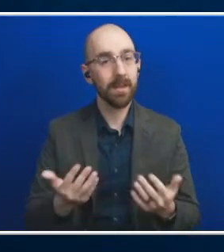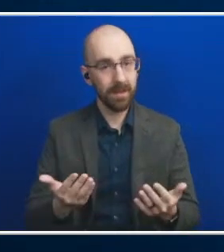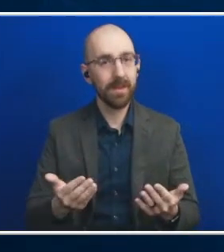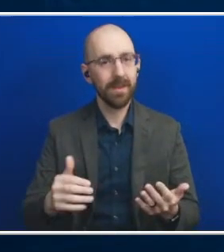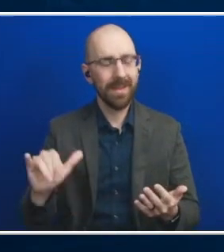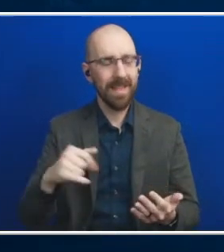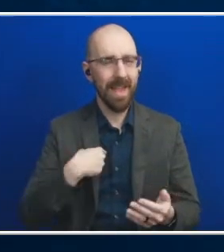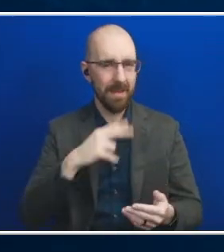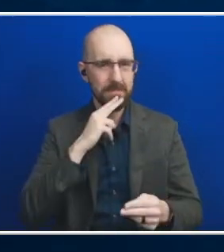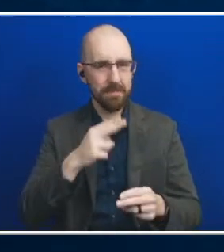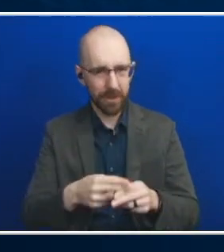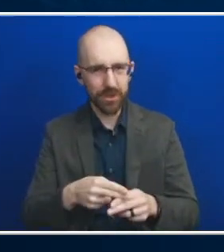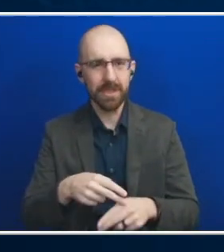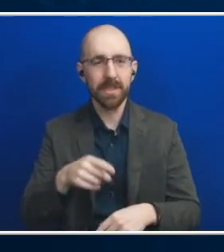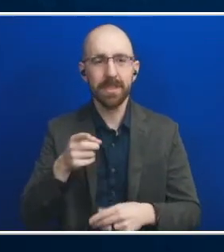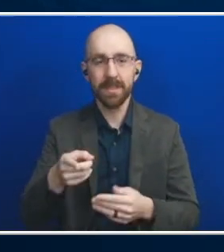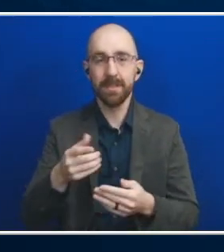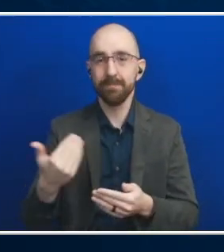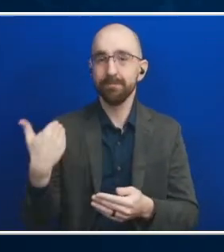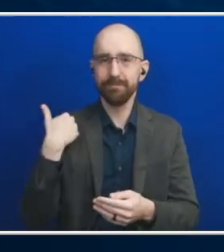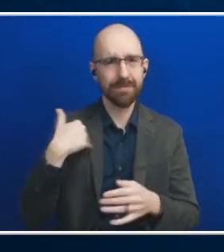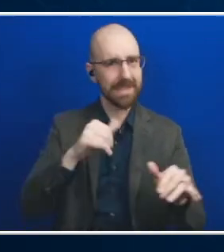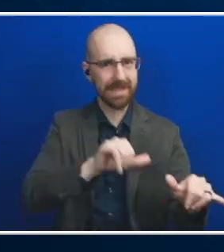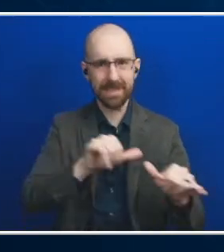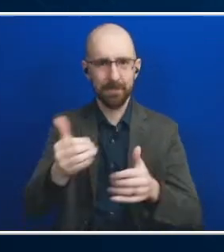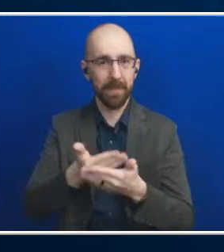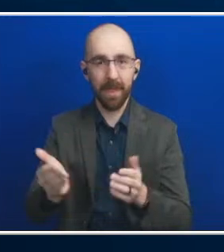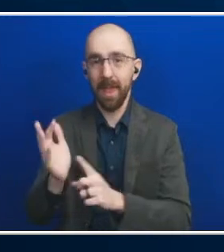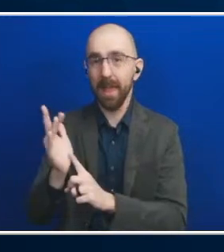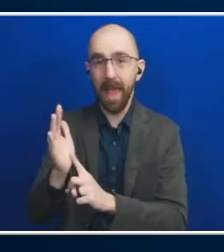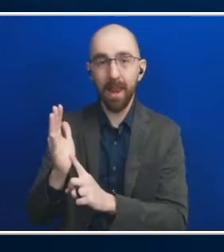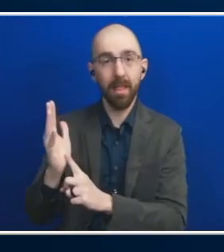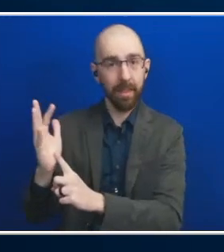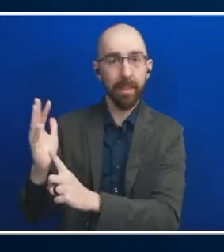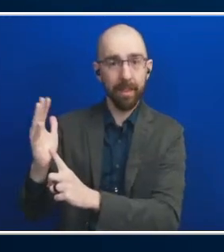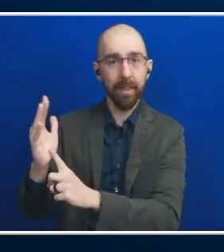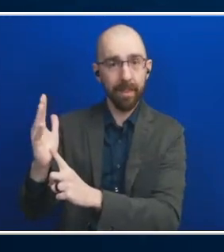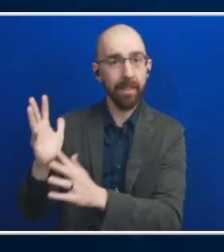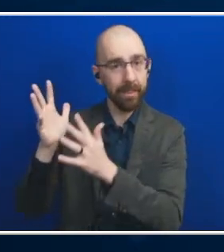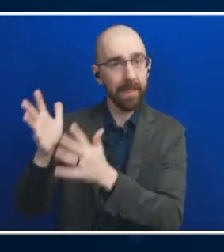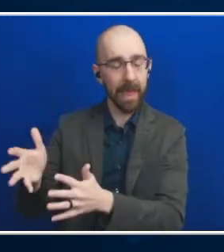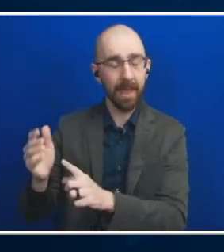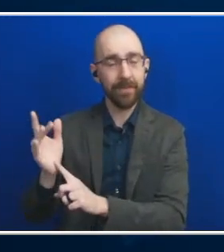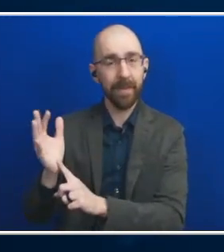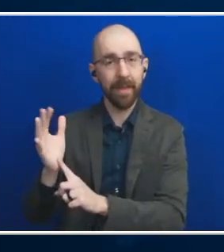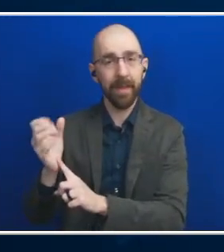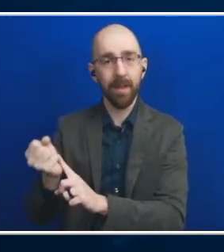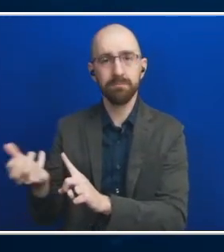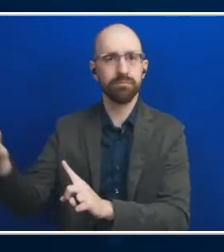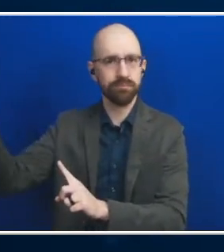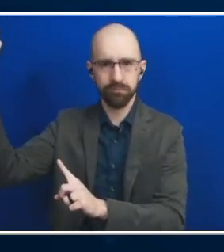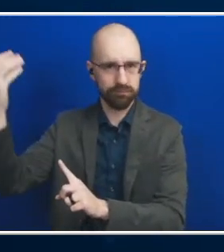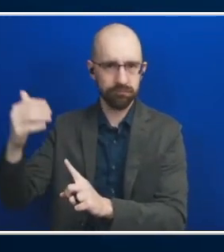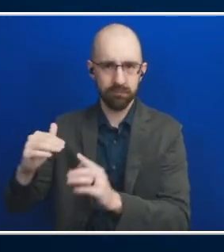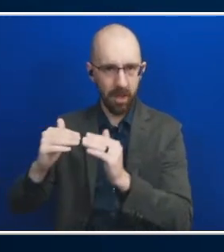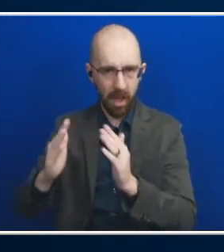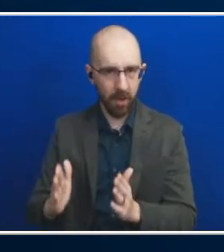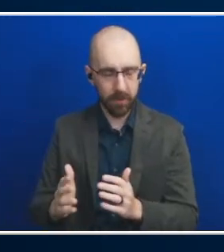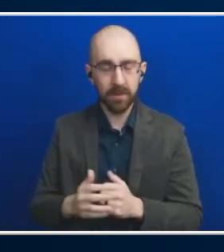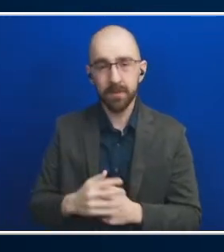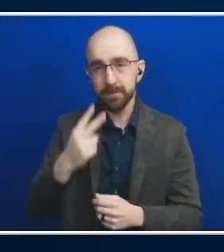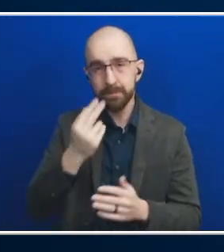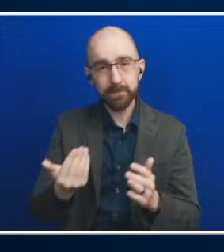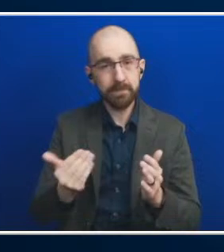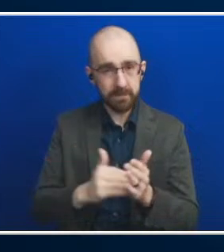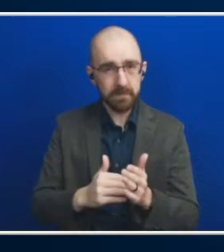the stove, that same thing, like candle that goes on forever, eventually can lead to kind of fires. We see, again, quite a few house